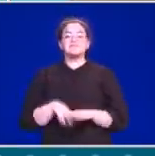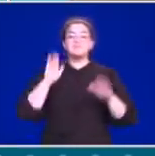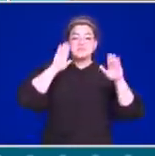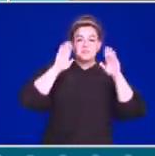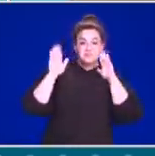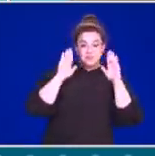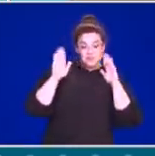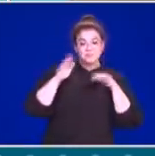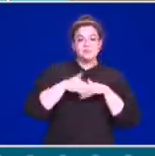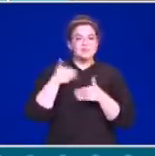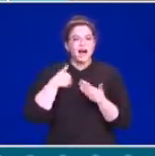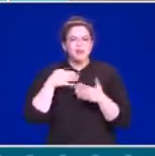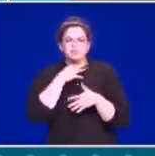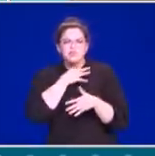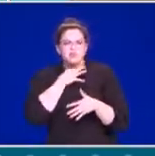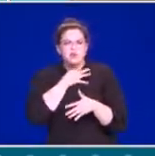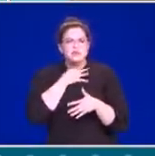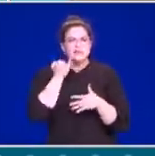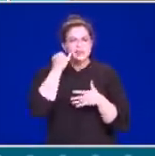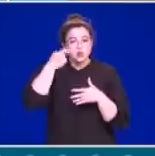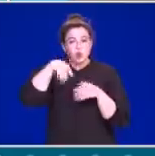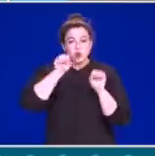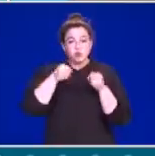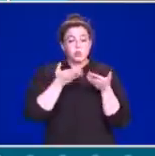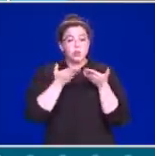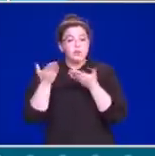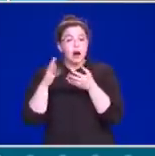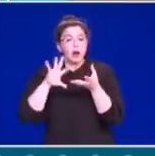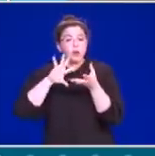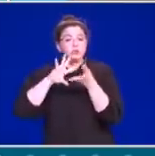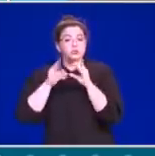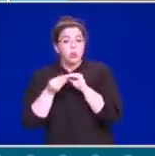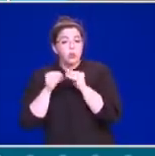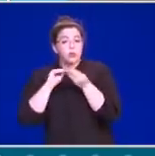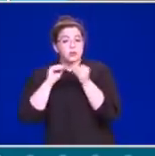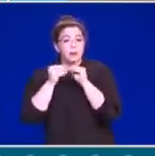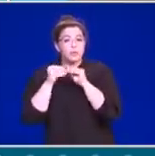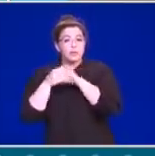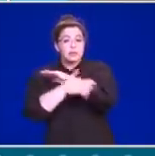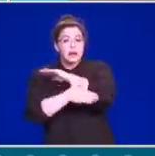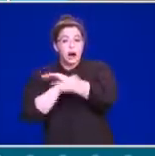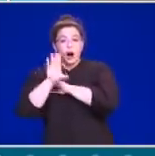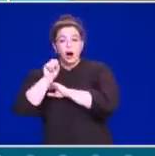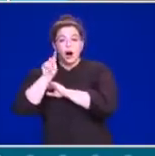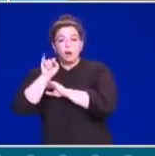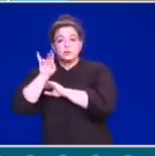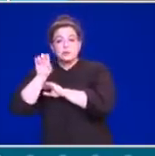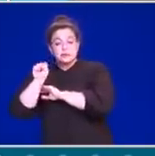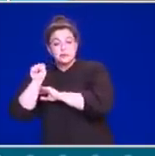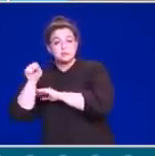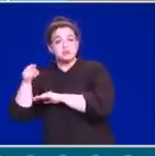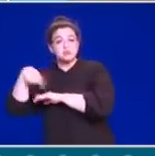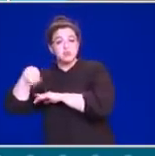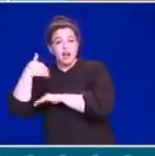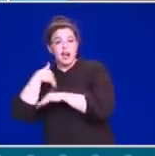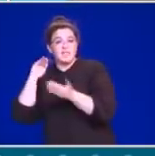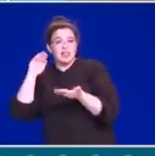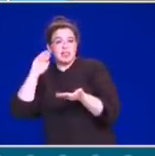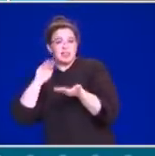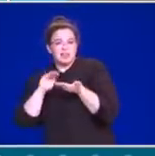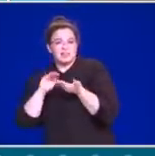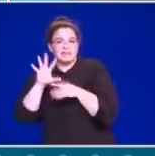Hi, I was wondering if you all could provide us with the total number of counties that now have less